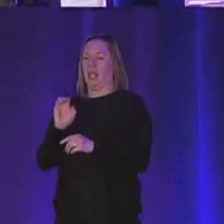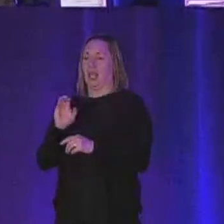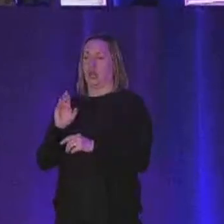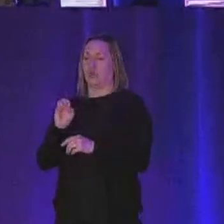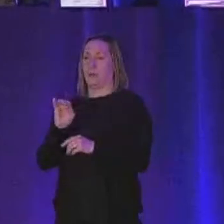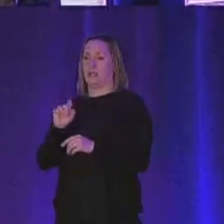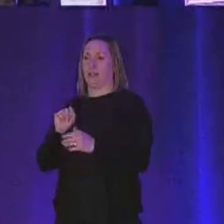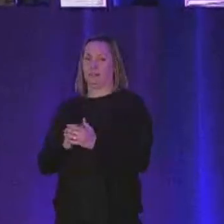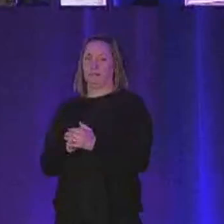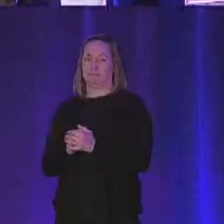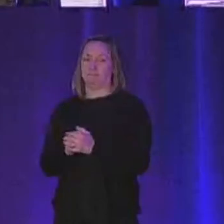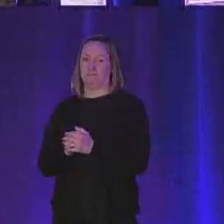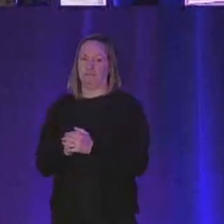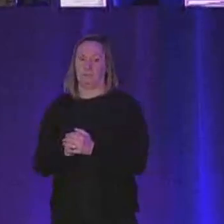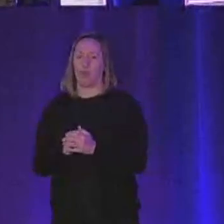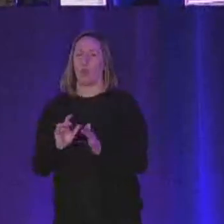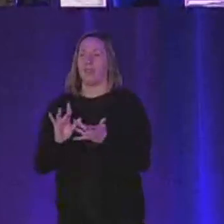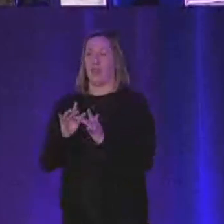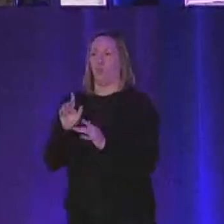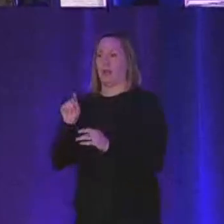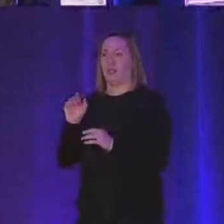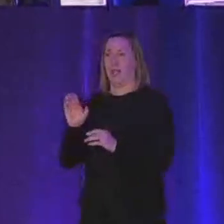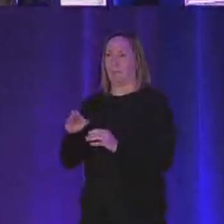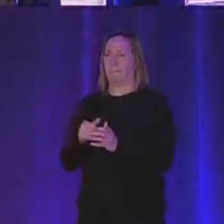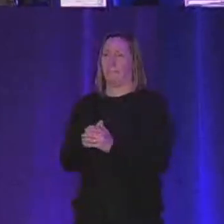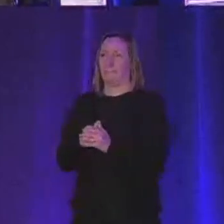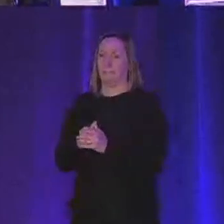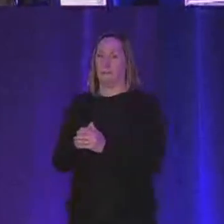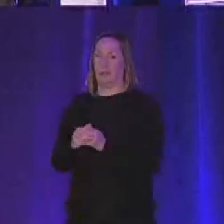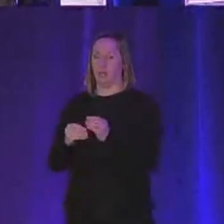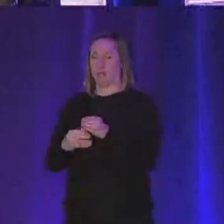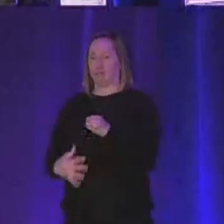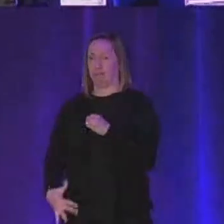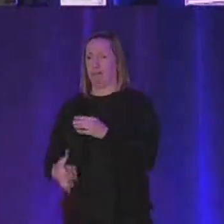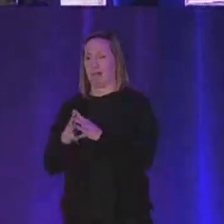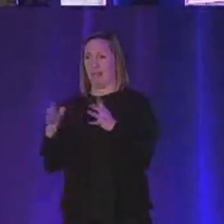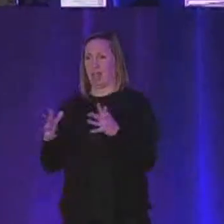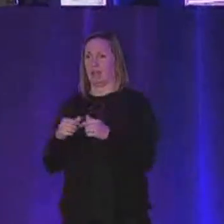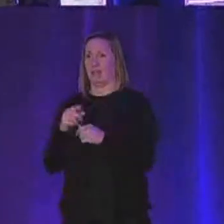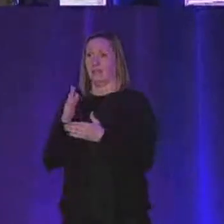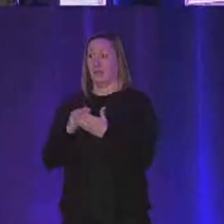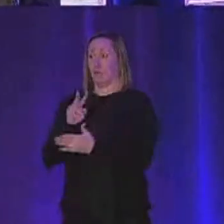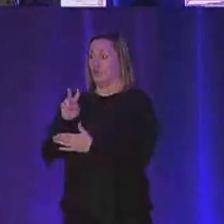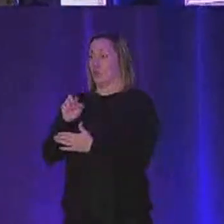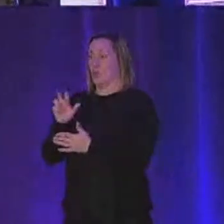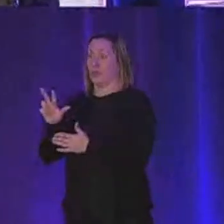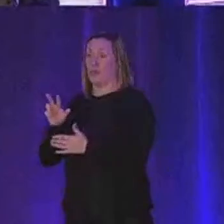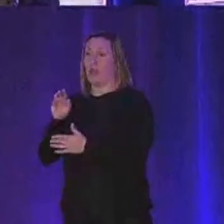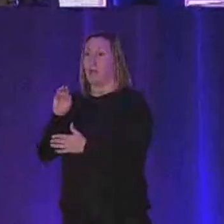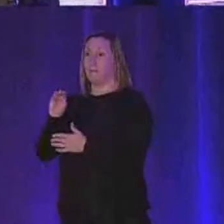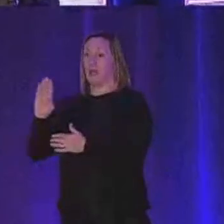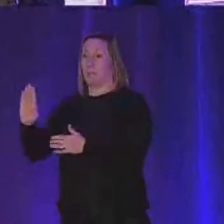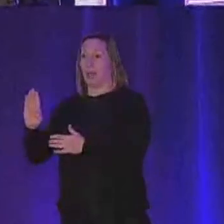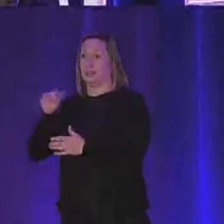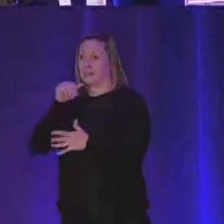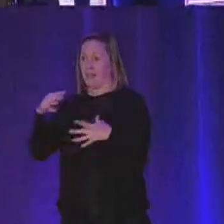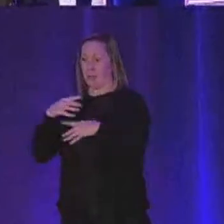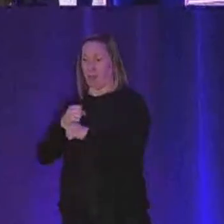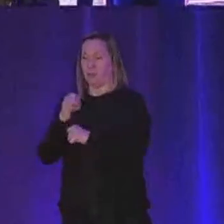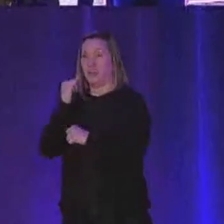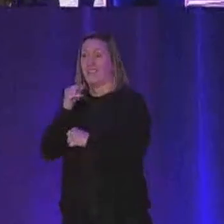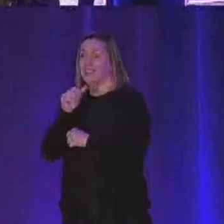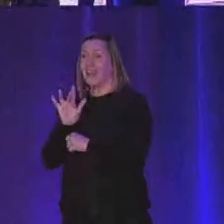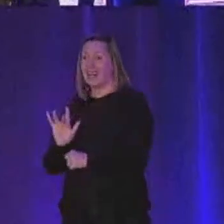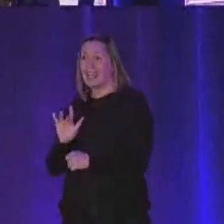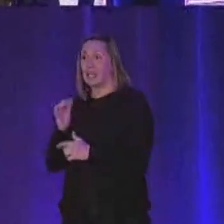here, the network tab. So it loaded a bunch of stuff, and some of it was 2.3 megabytes uncompressed. But had I not clicked the button, had I